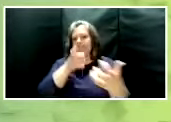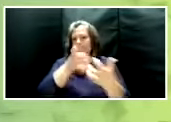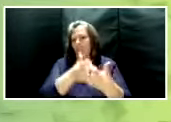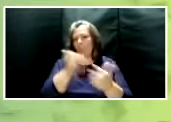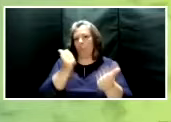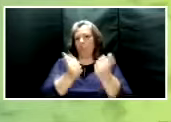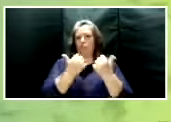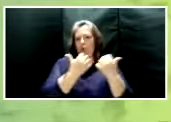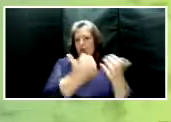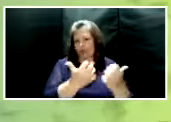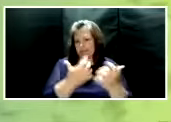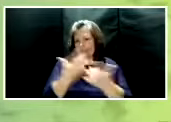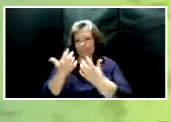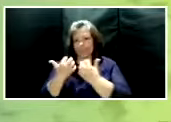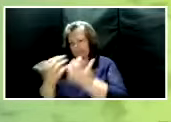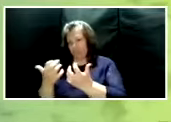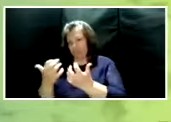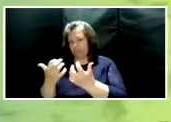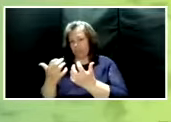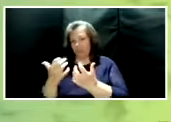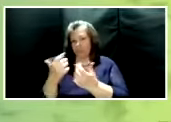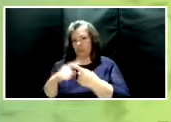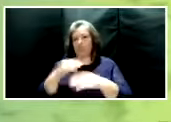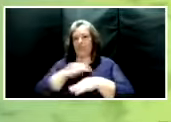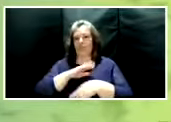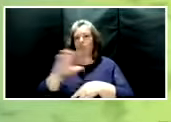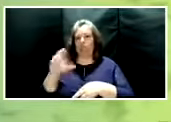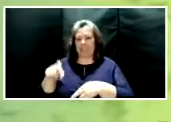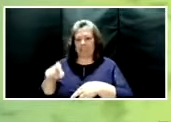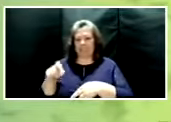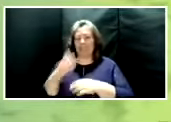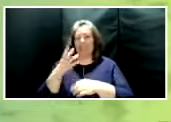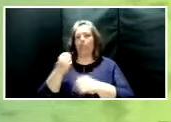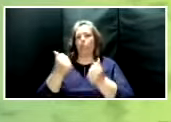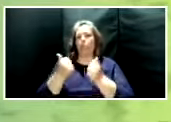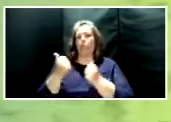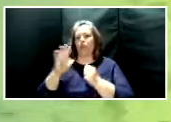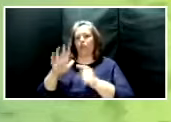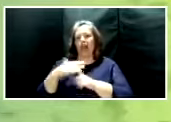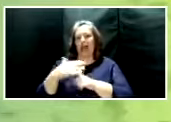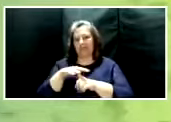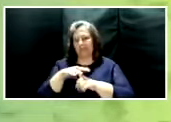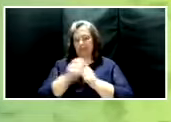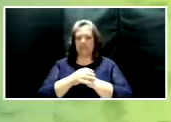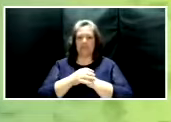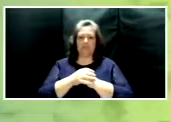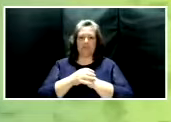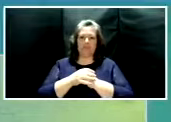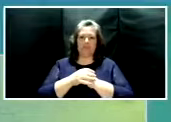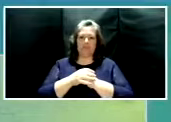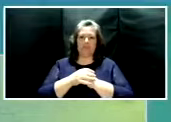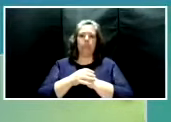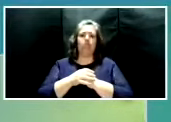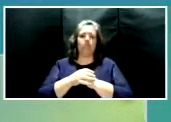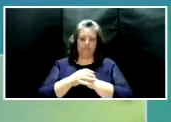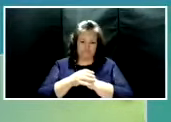best address the needs and the context in which those leaders would be working. Good. Thank you for